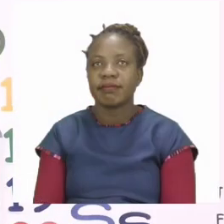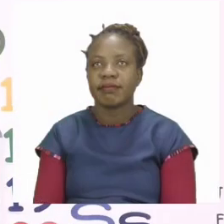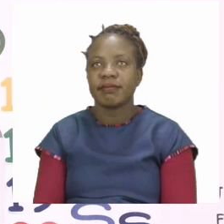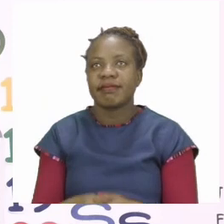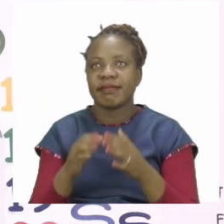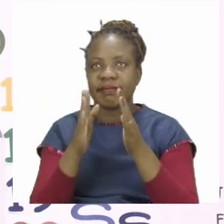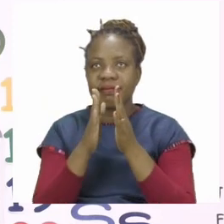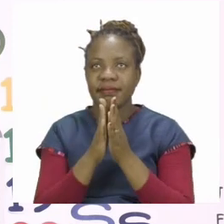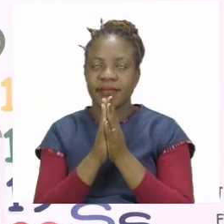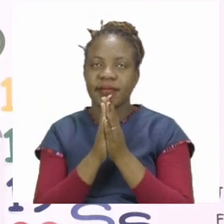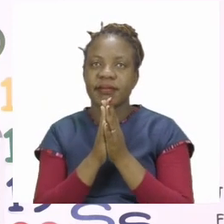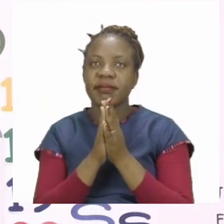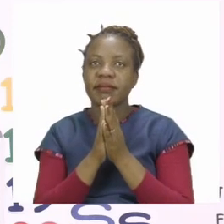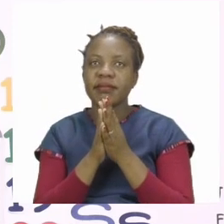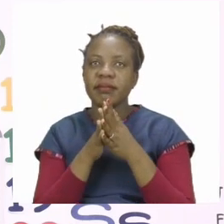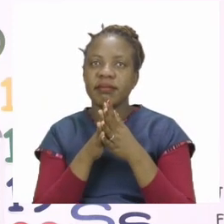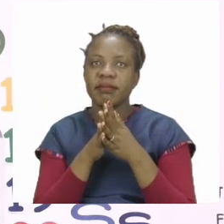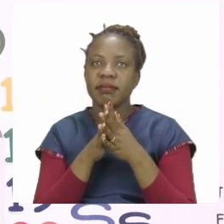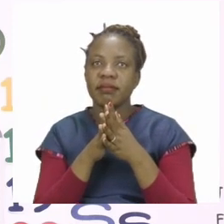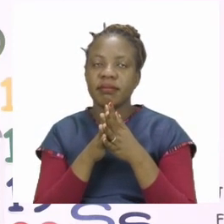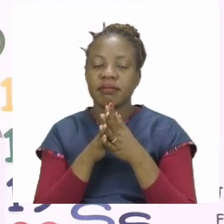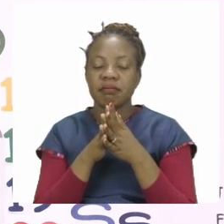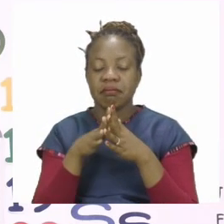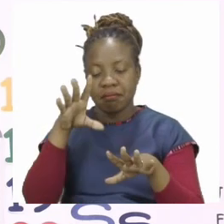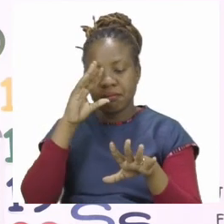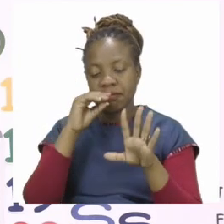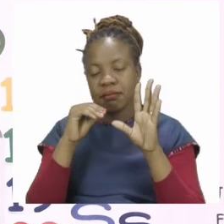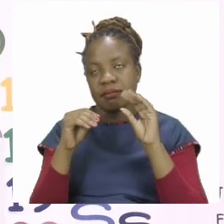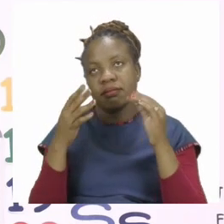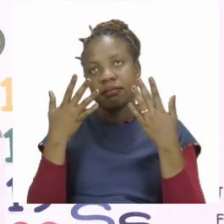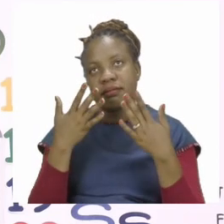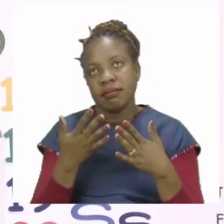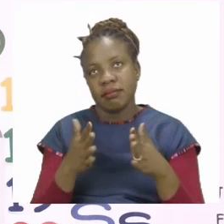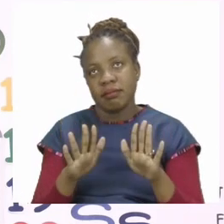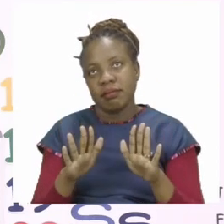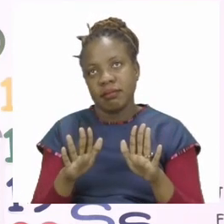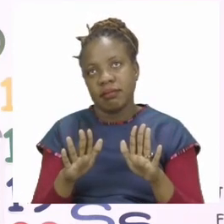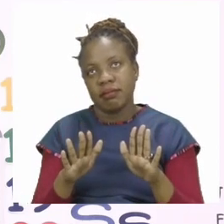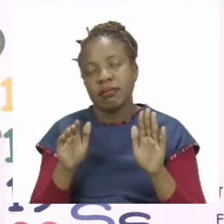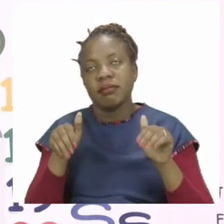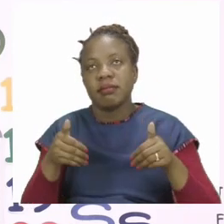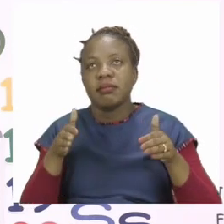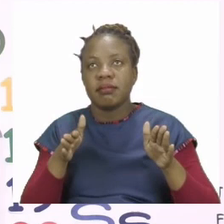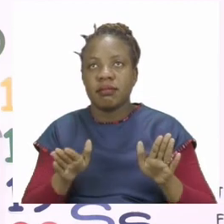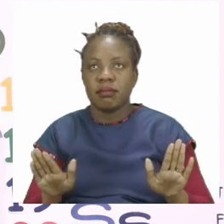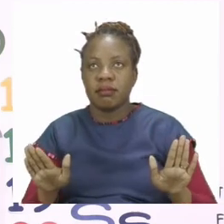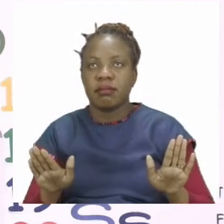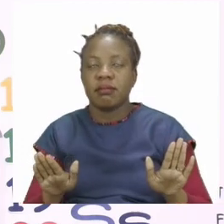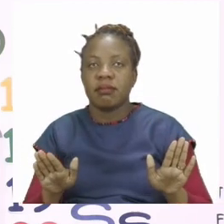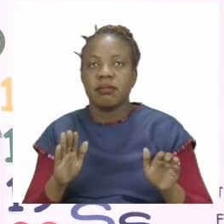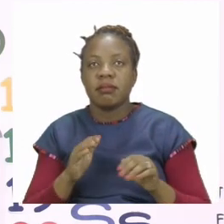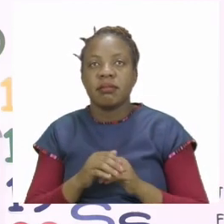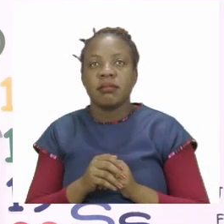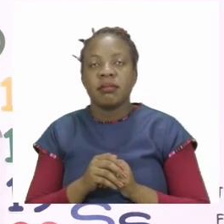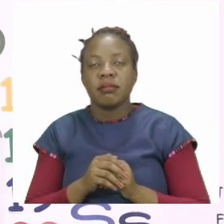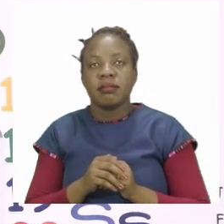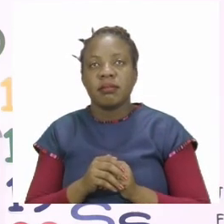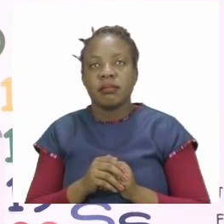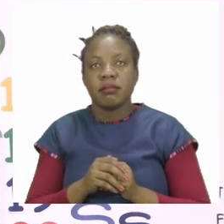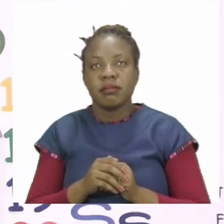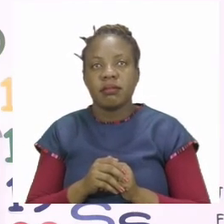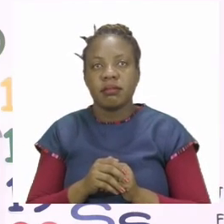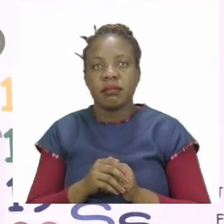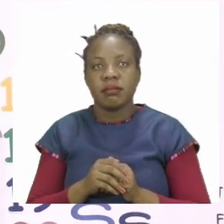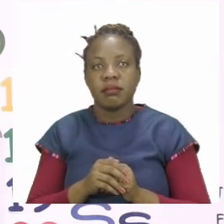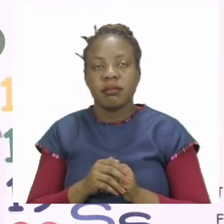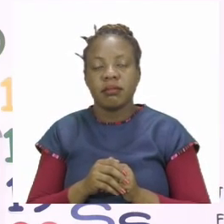We have come to the end of today's lesson, boys and girls, but before we say goodbye, we